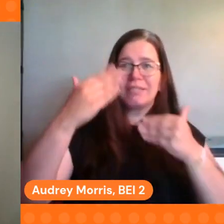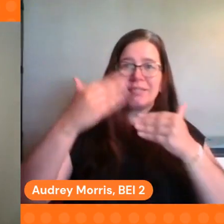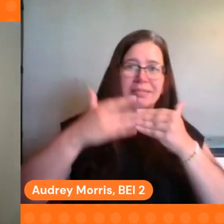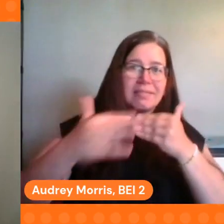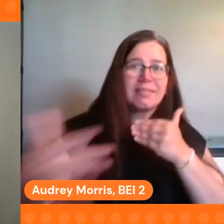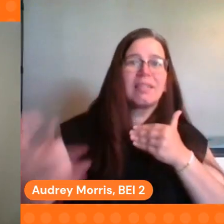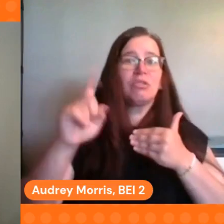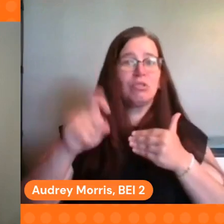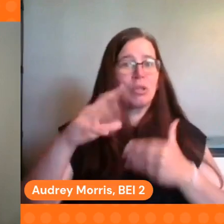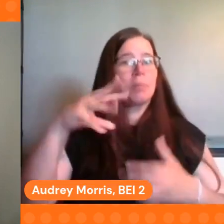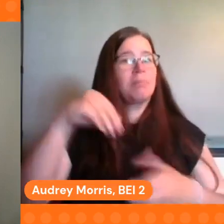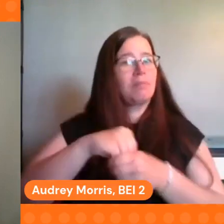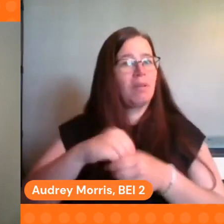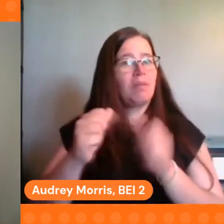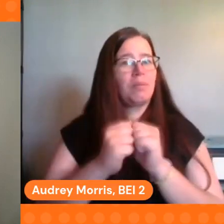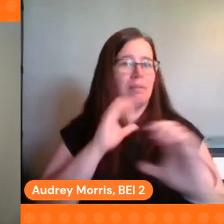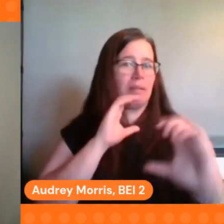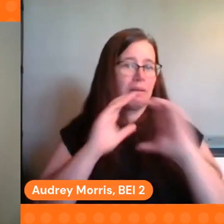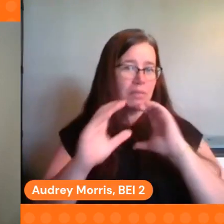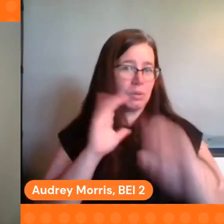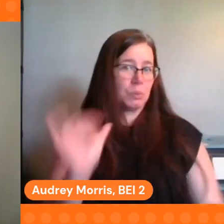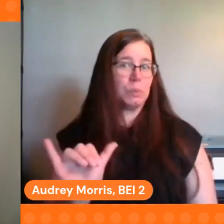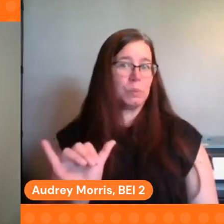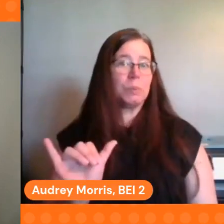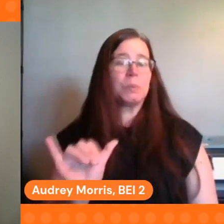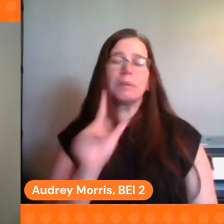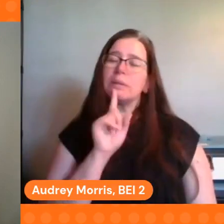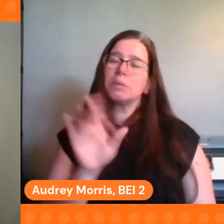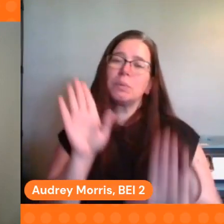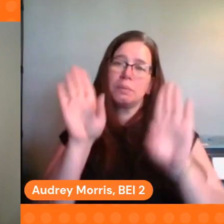that conversation too. That's really great to hear.